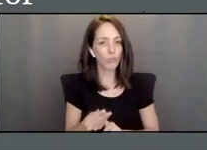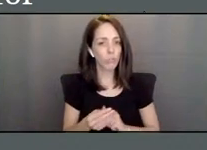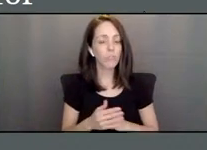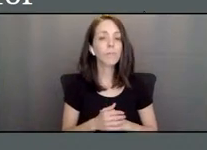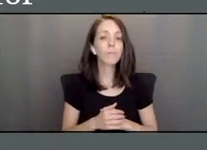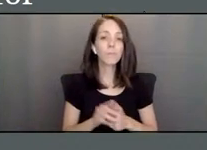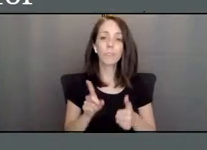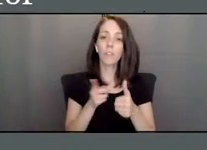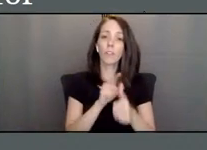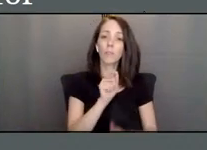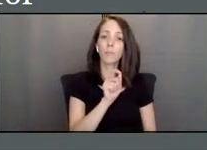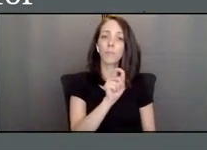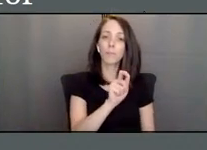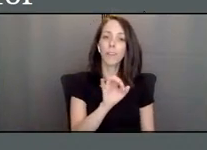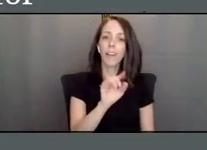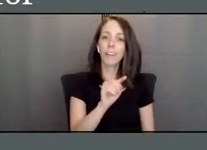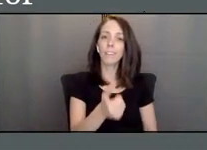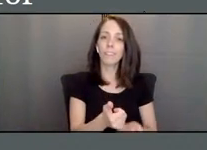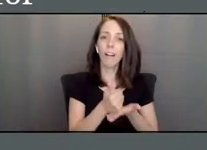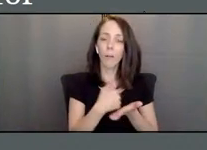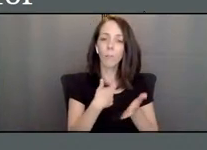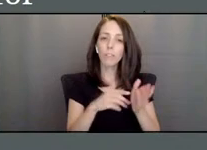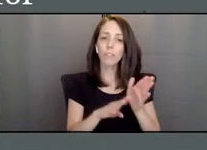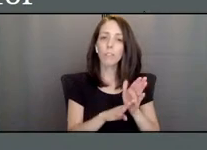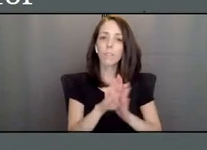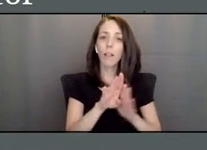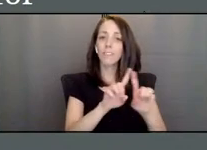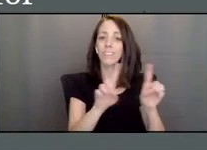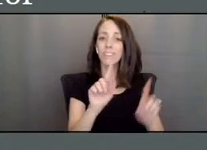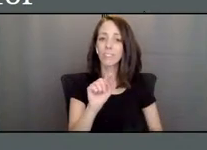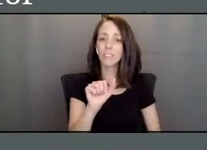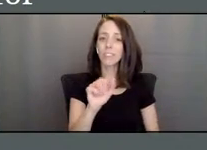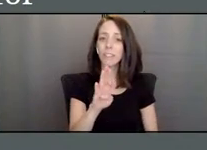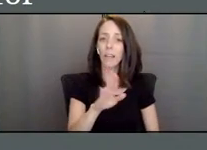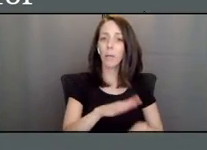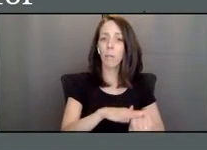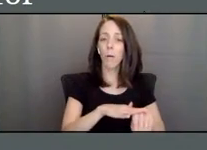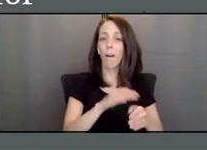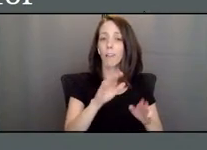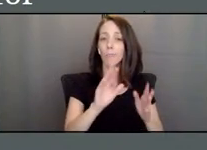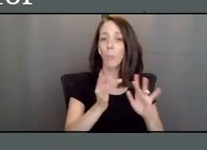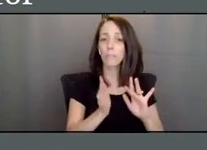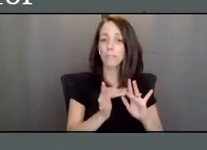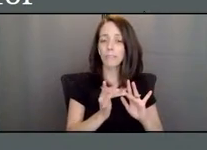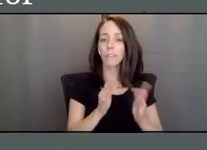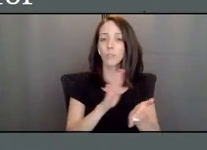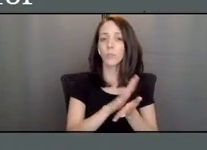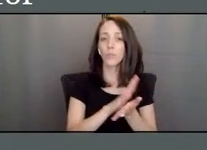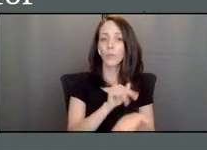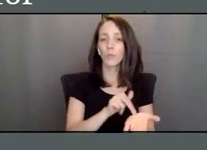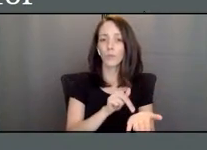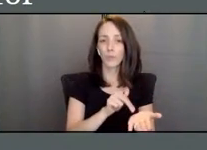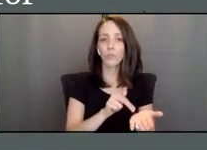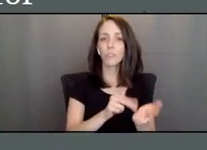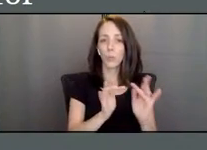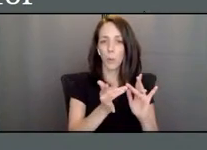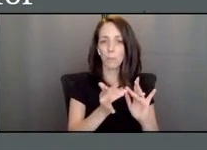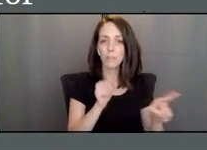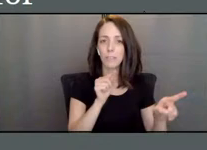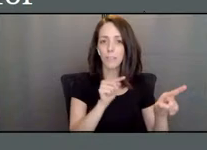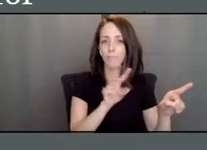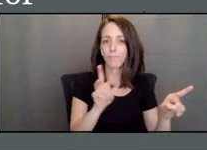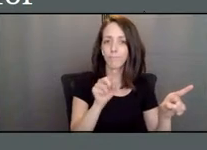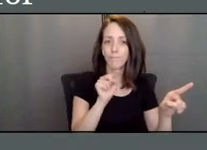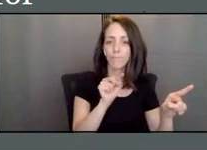me create a diversity website tab on the face page of the School of Nursing website, and this repository has been established and